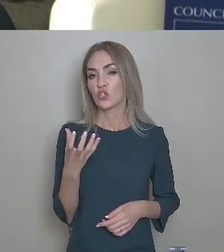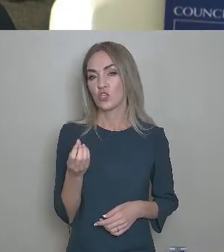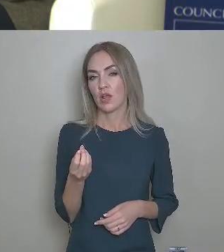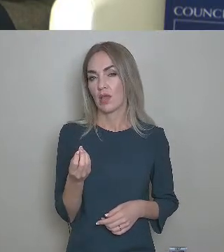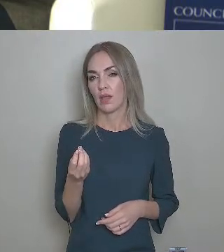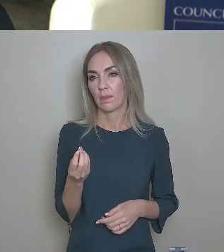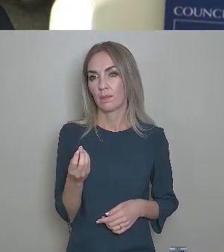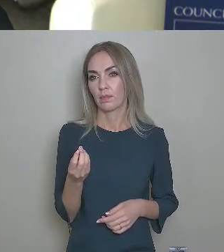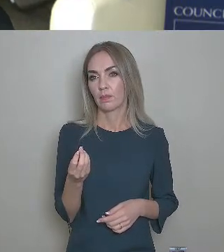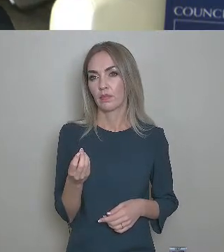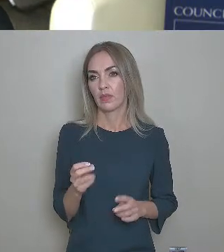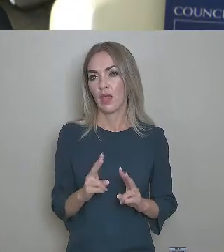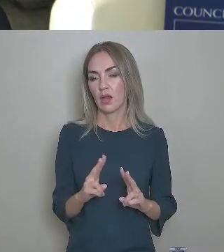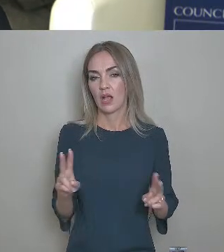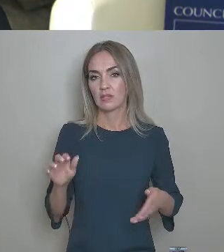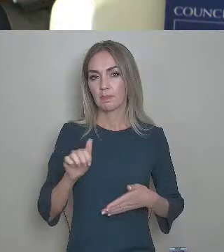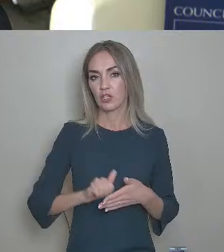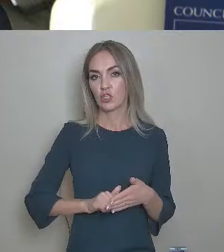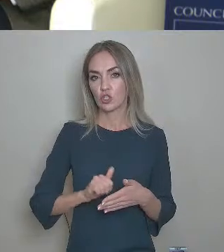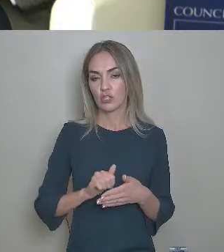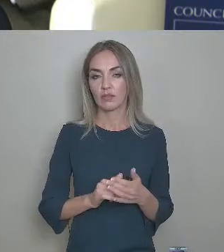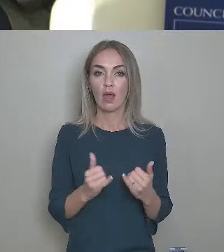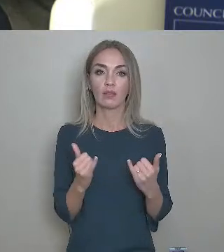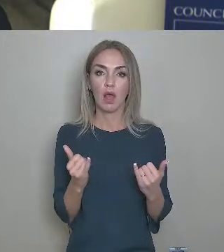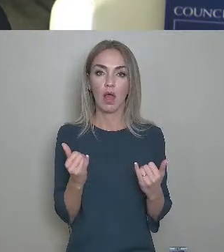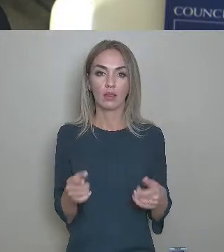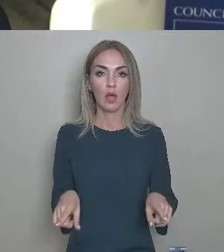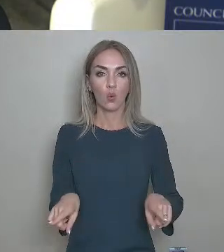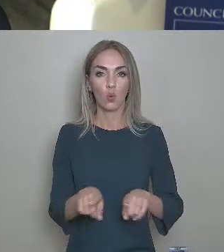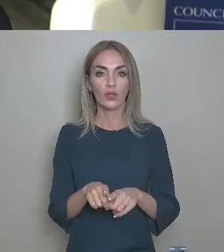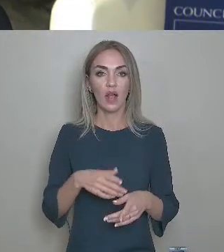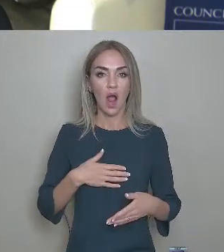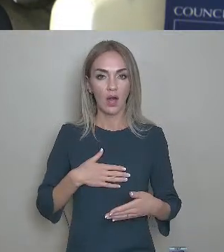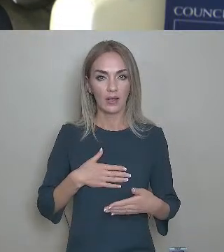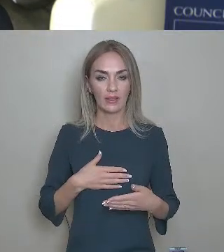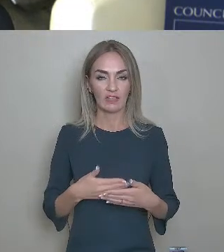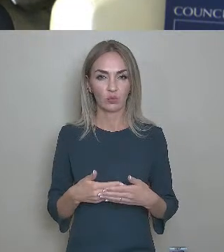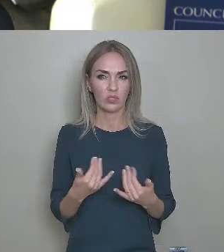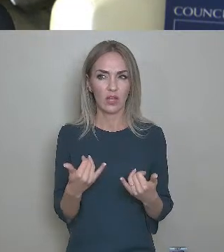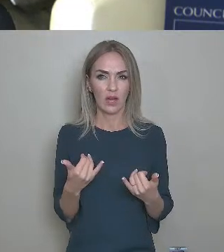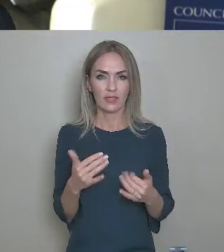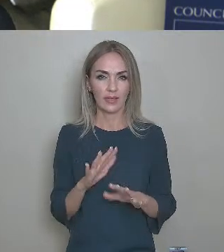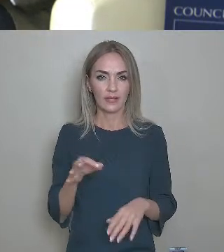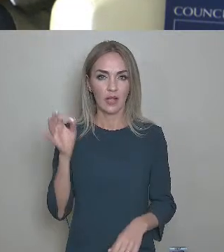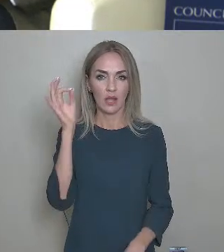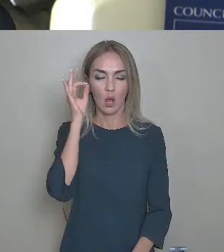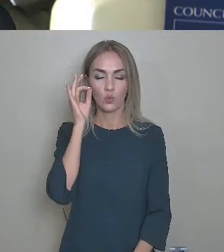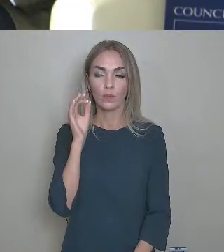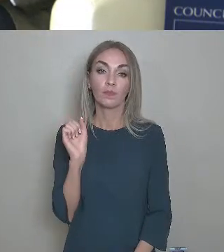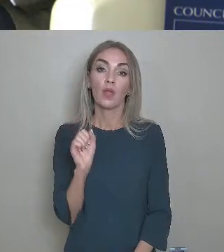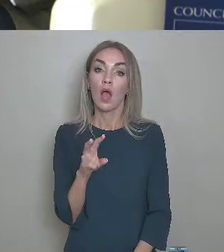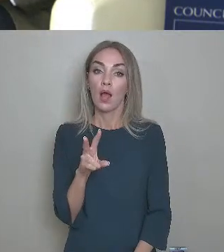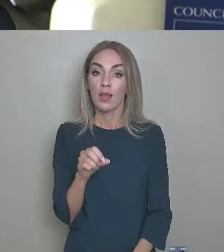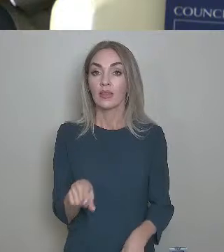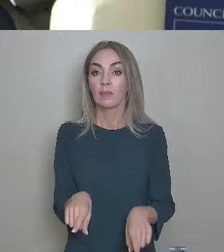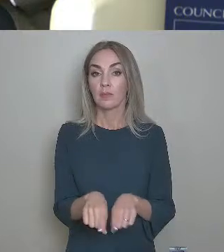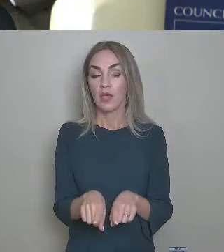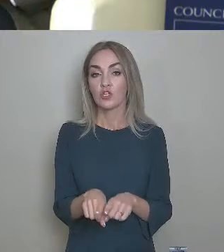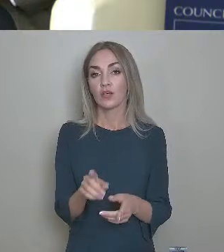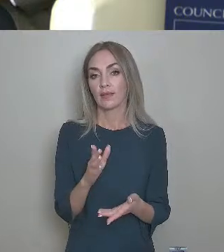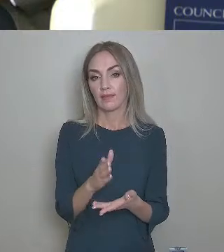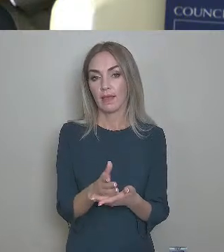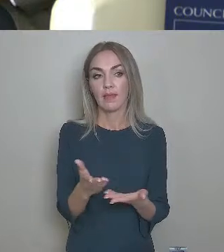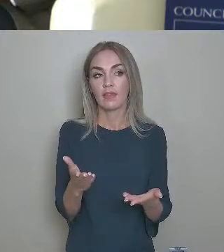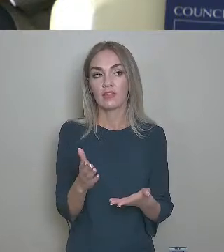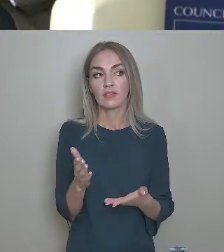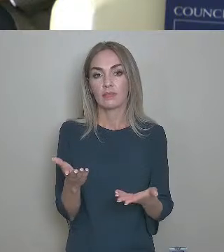PECs, quotas, etc. And there was another reason for activity. I can't remember now what it was exactly